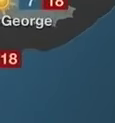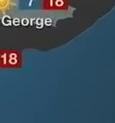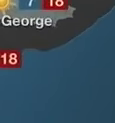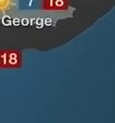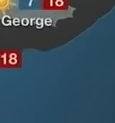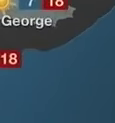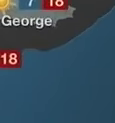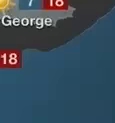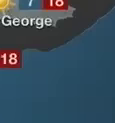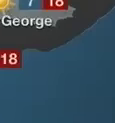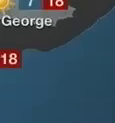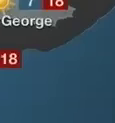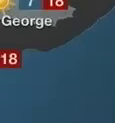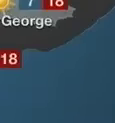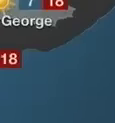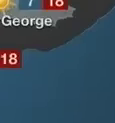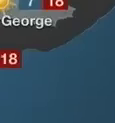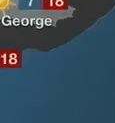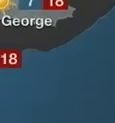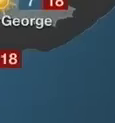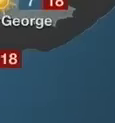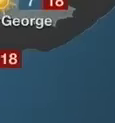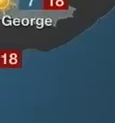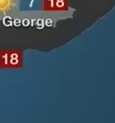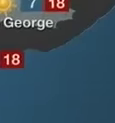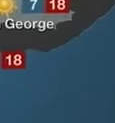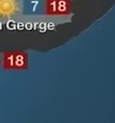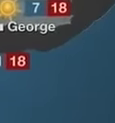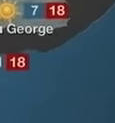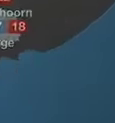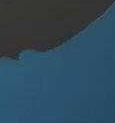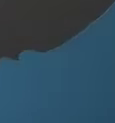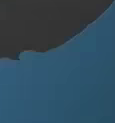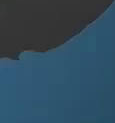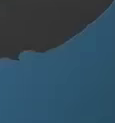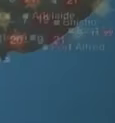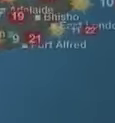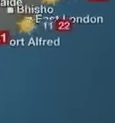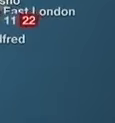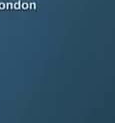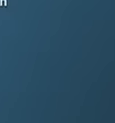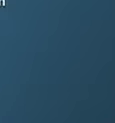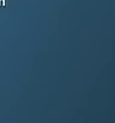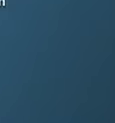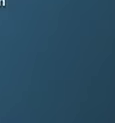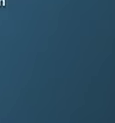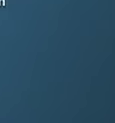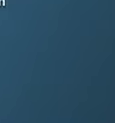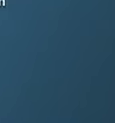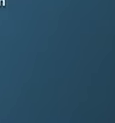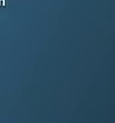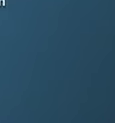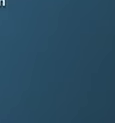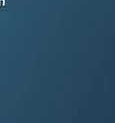day goes on, and temperatures should get to about the 20-degree mark for most areas. The Eastern Cape stays sunny as well, a little